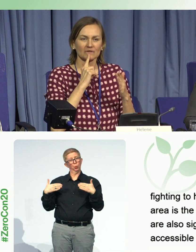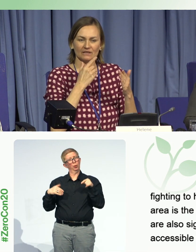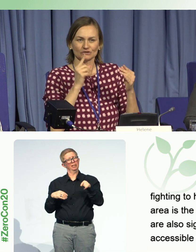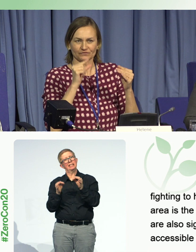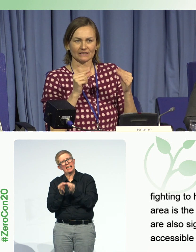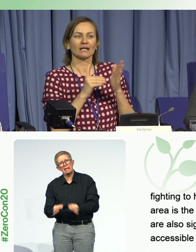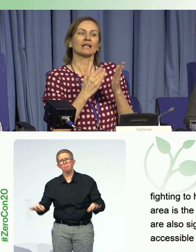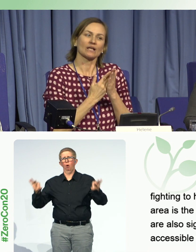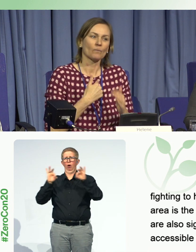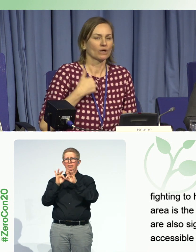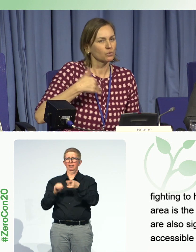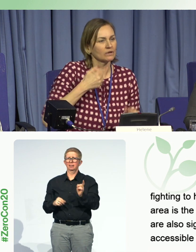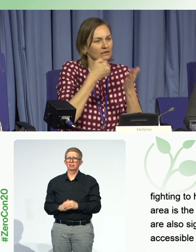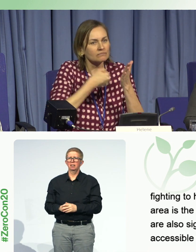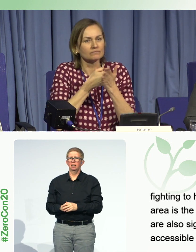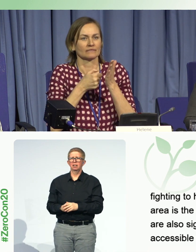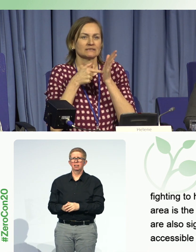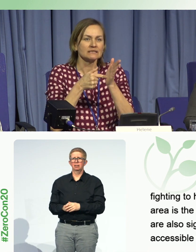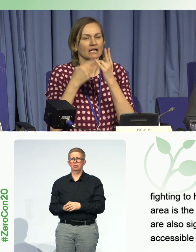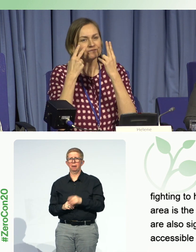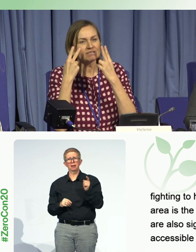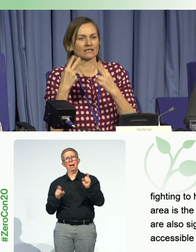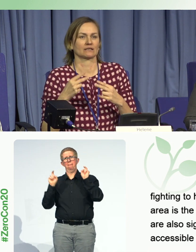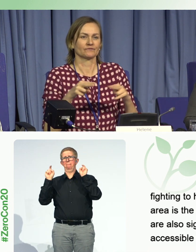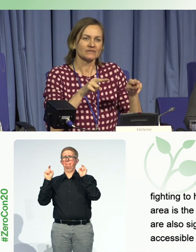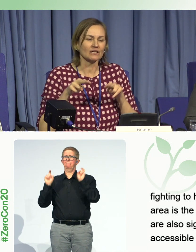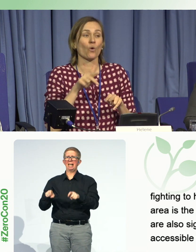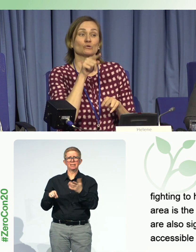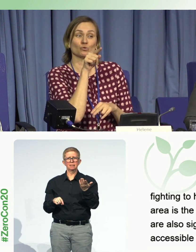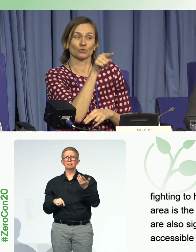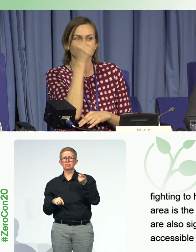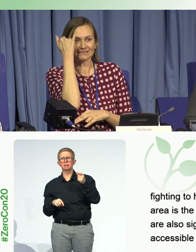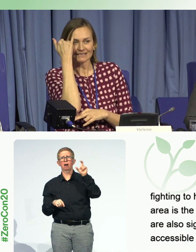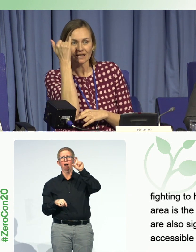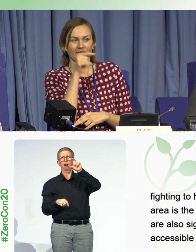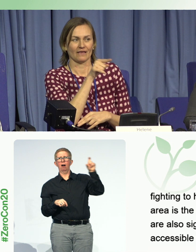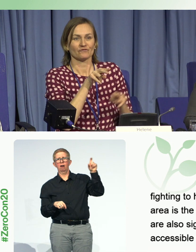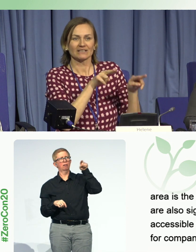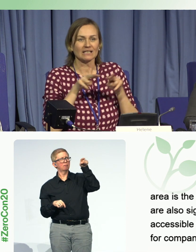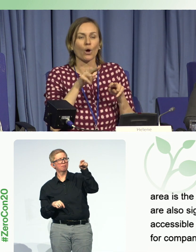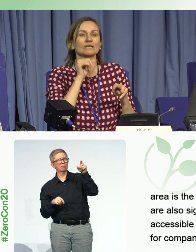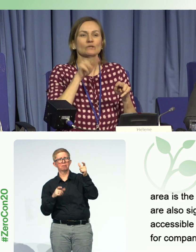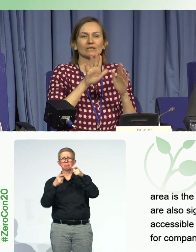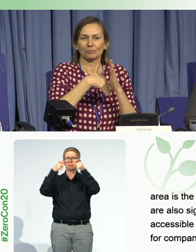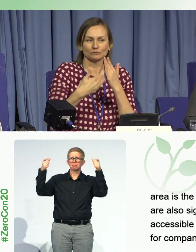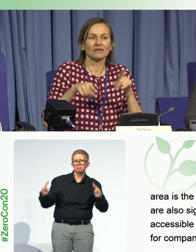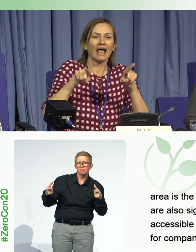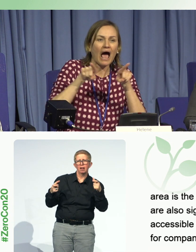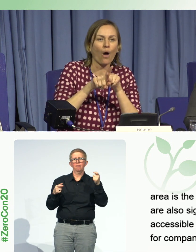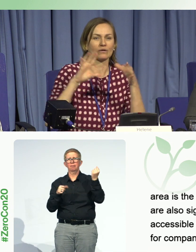And it's not an obligation for companies to have that, but it's a very important thing.